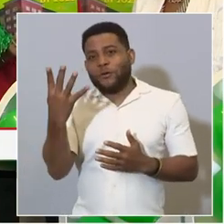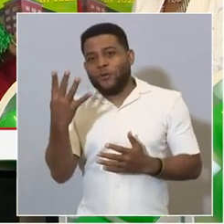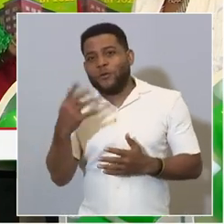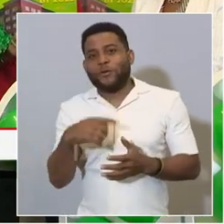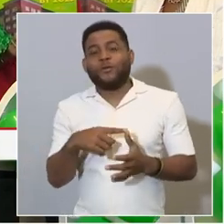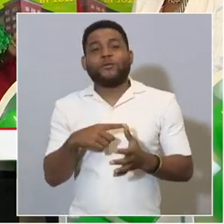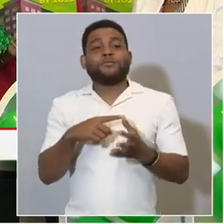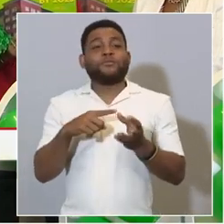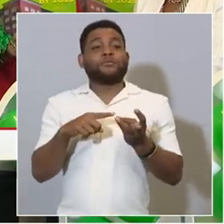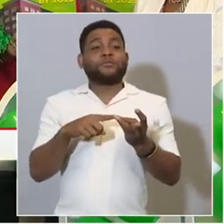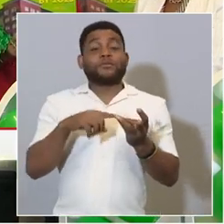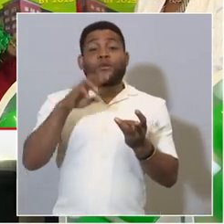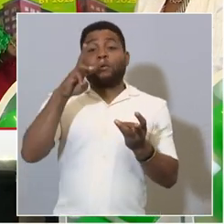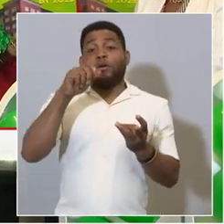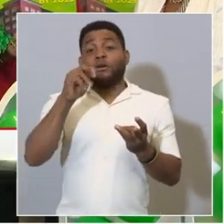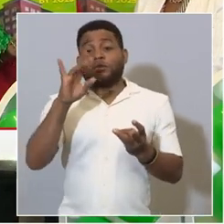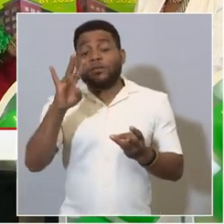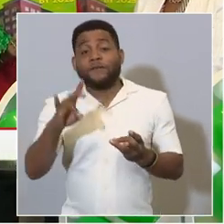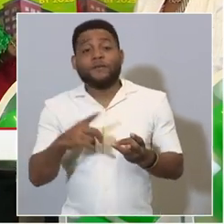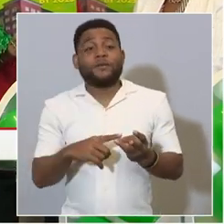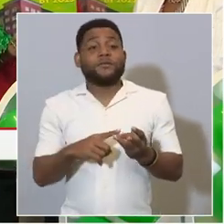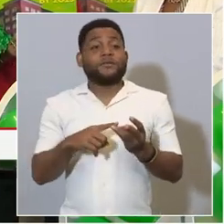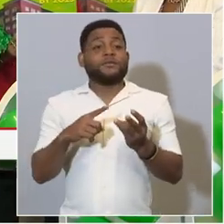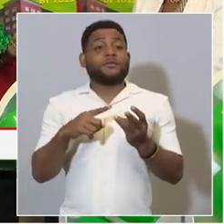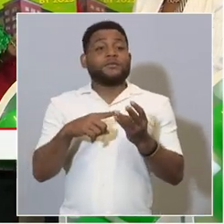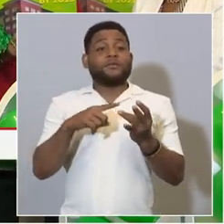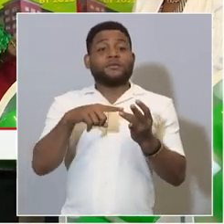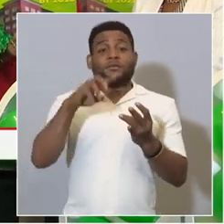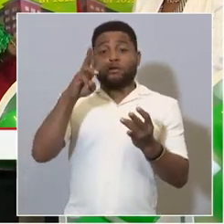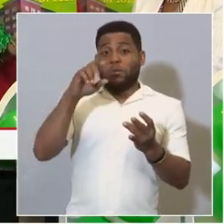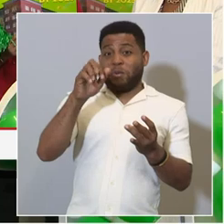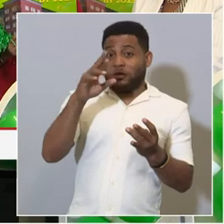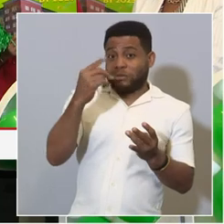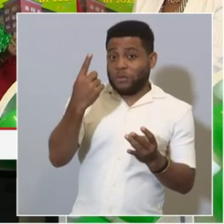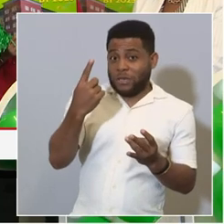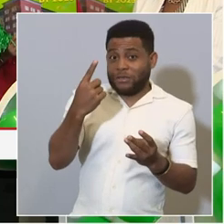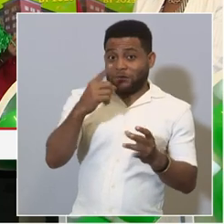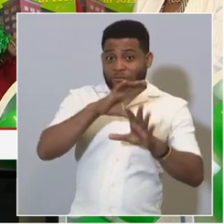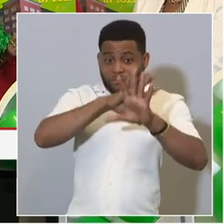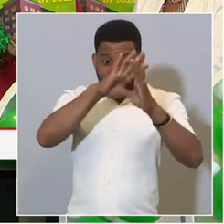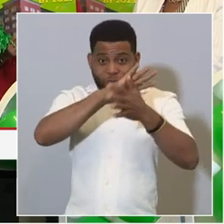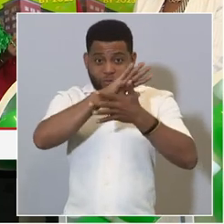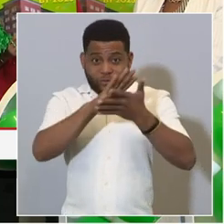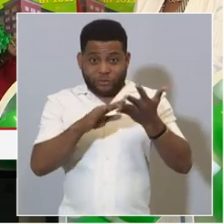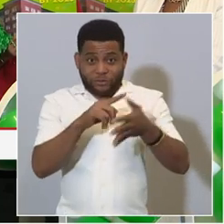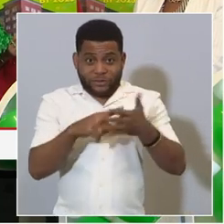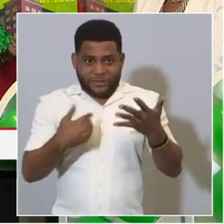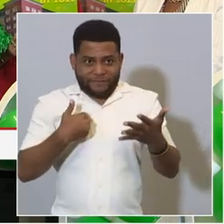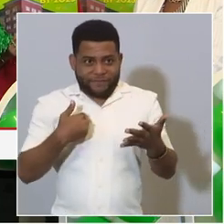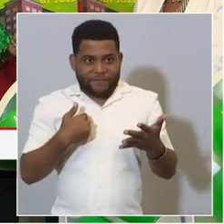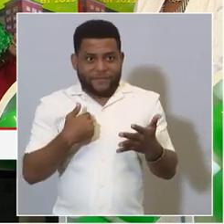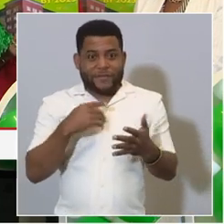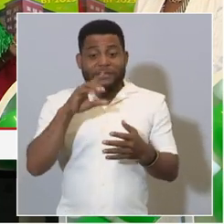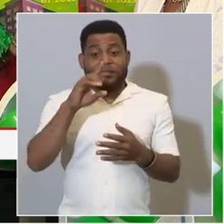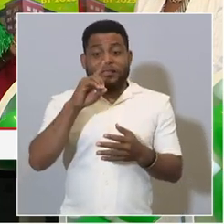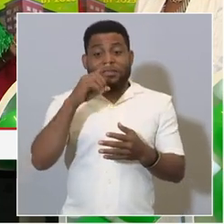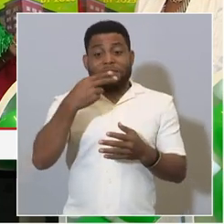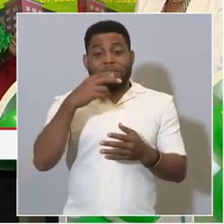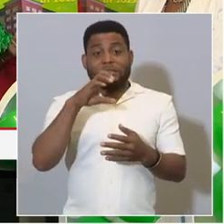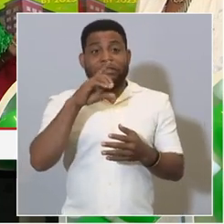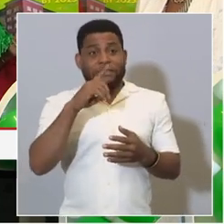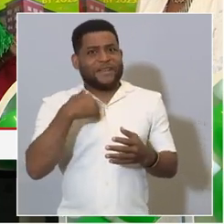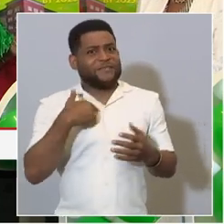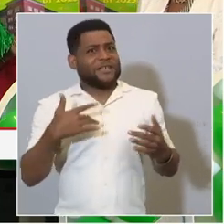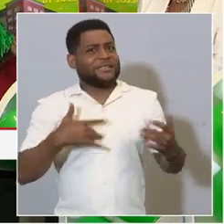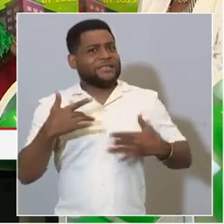Ward 3, and the Carl F. West Estates in Ward 1. DHCD has an exciting announcement on the horizon. We will announce the